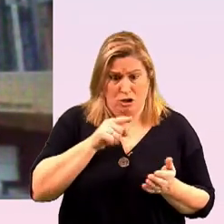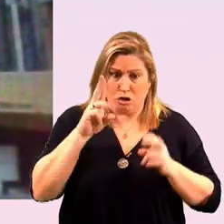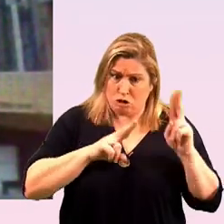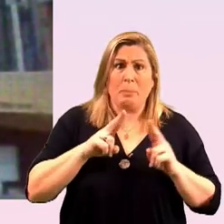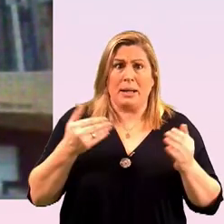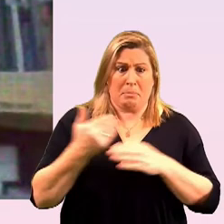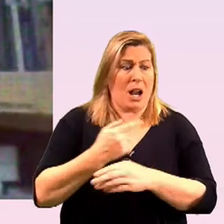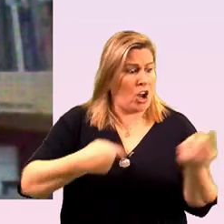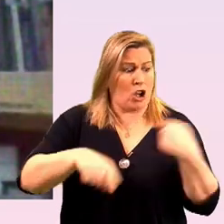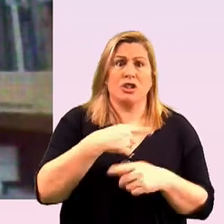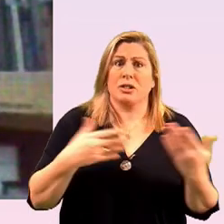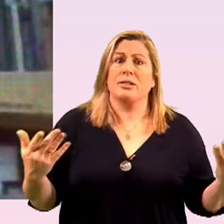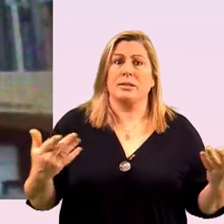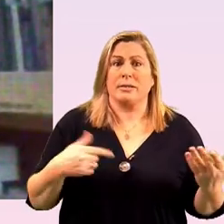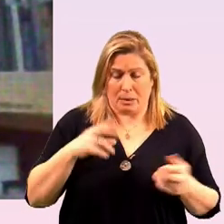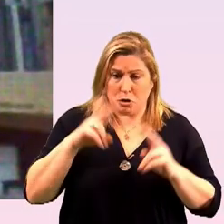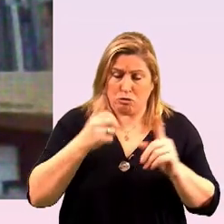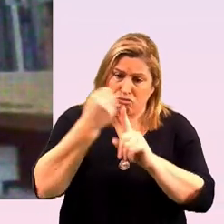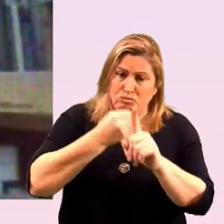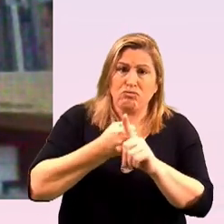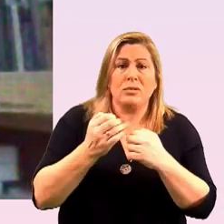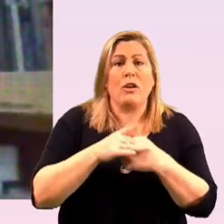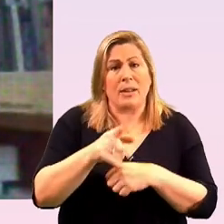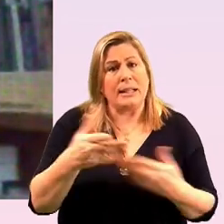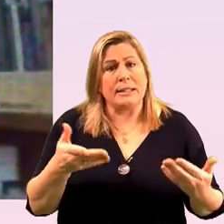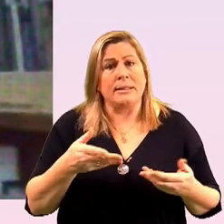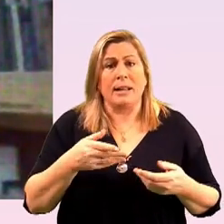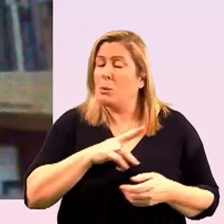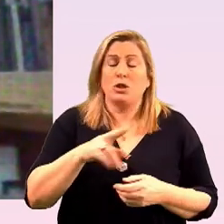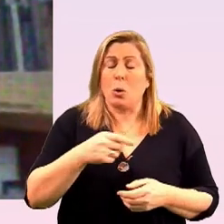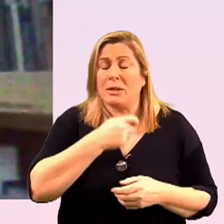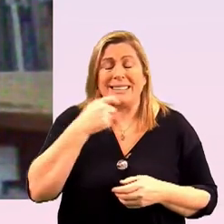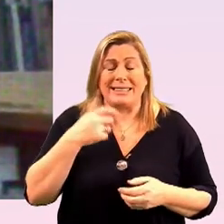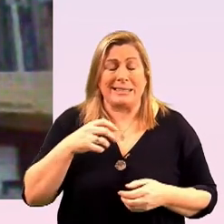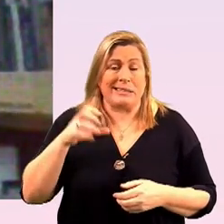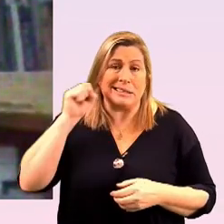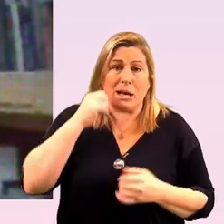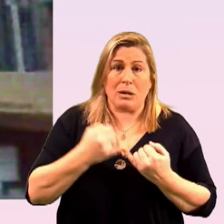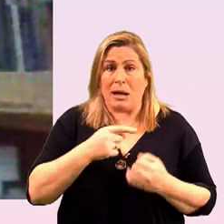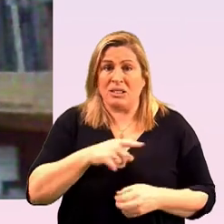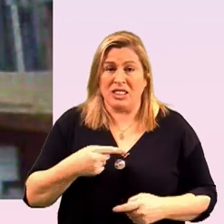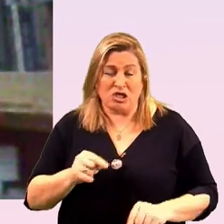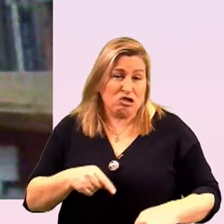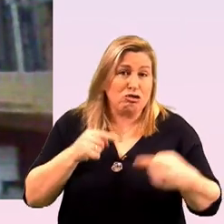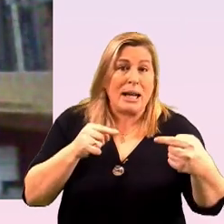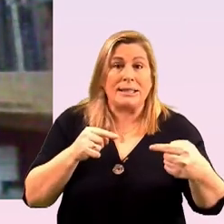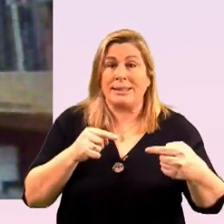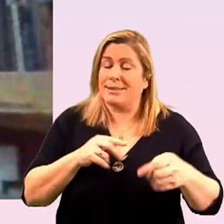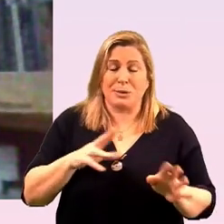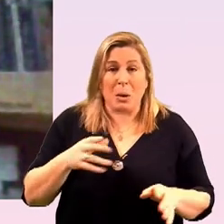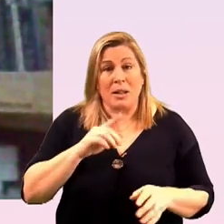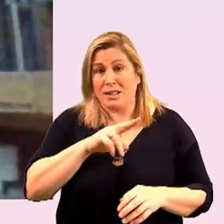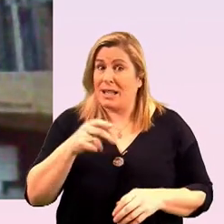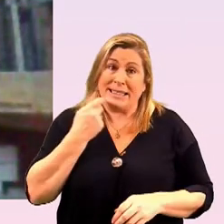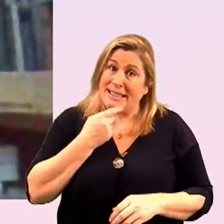should be. And to fight for that and to sell that in a way that's non-threatening isn't always easy, I can tell you, because we in Dublin City